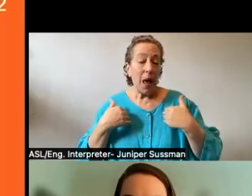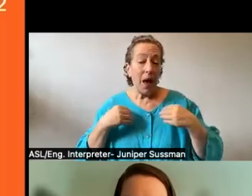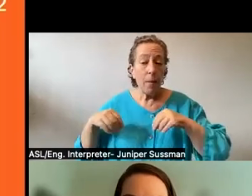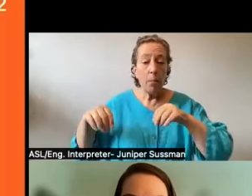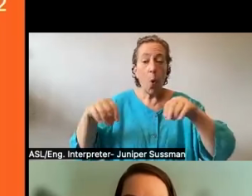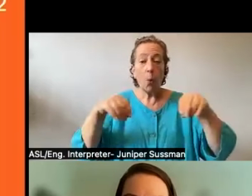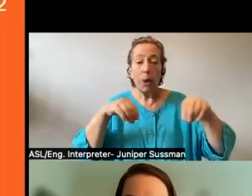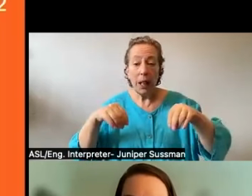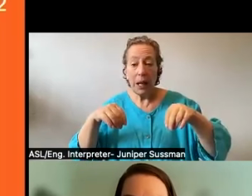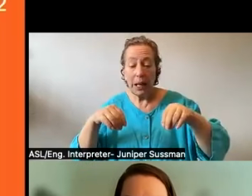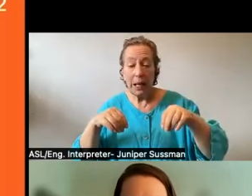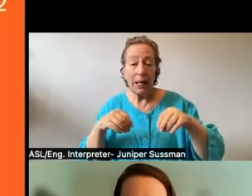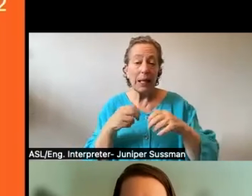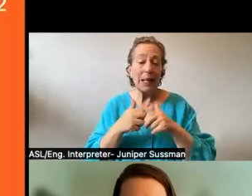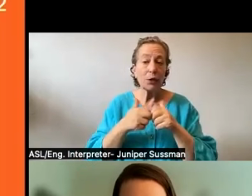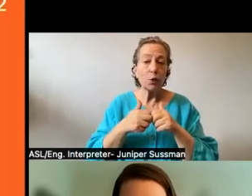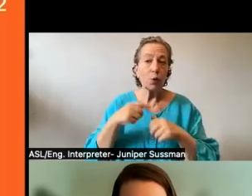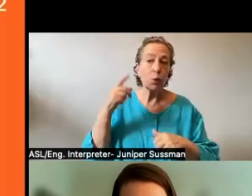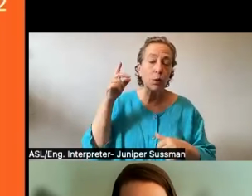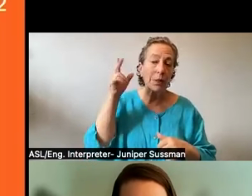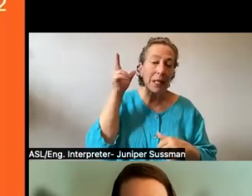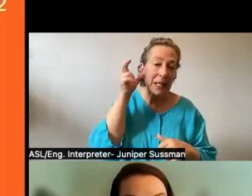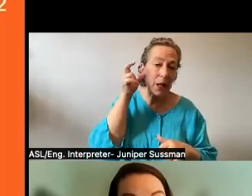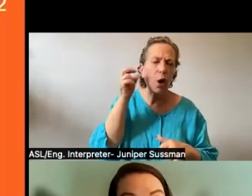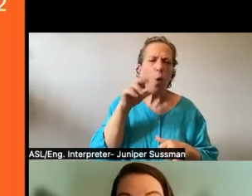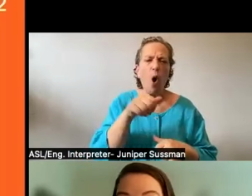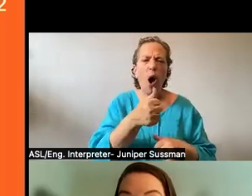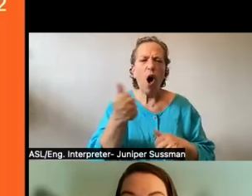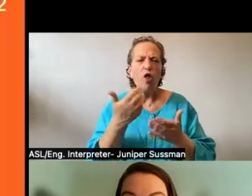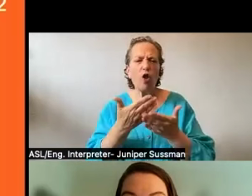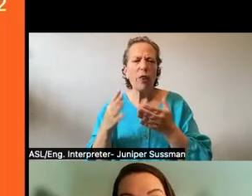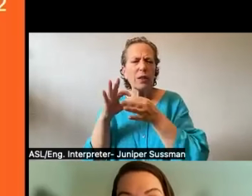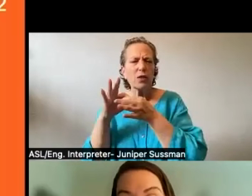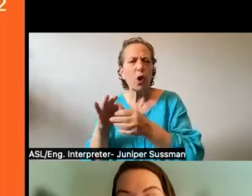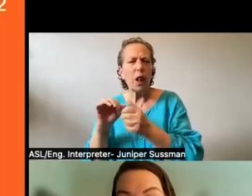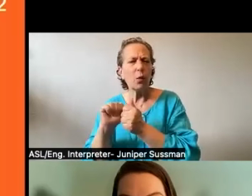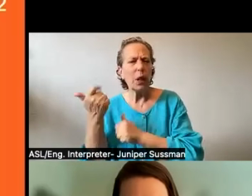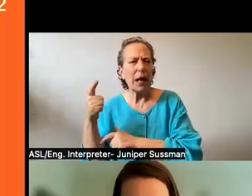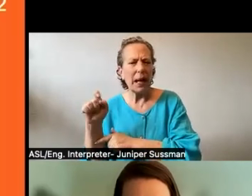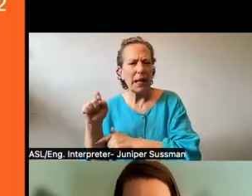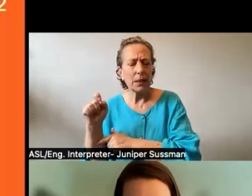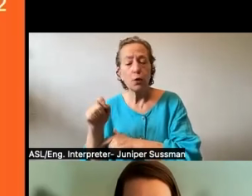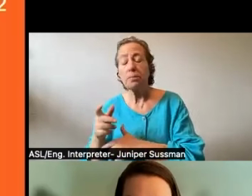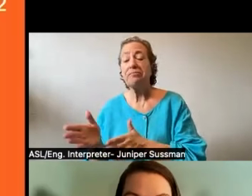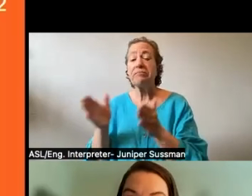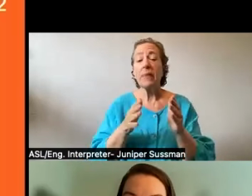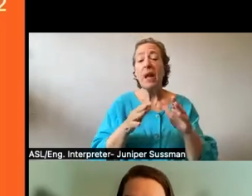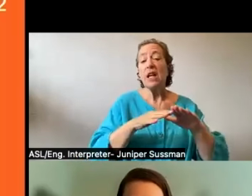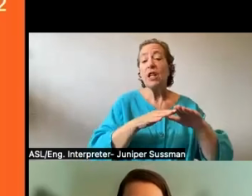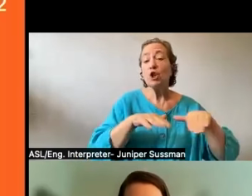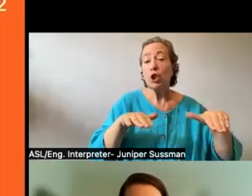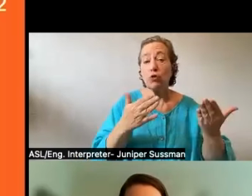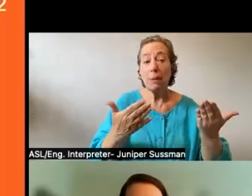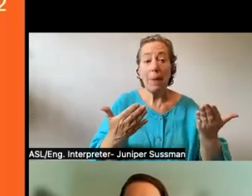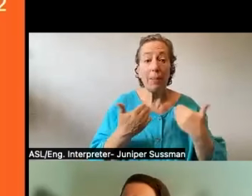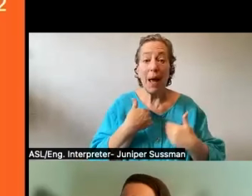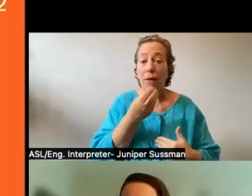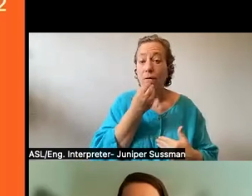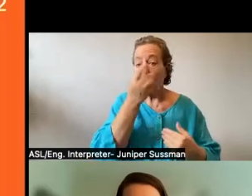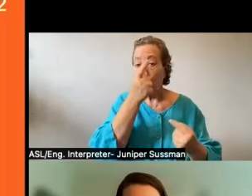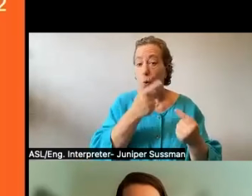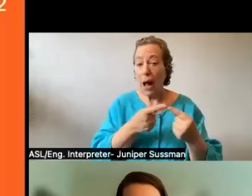or other age-related disabilities that impact them. Many children have food allergies,